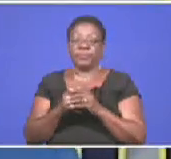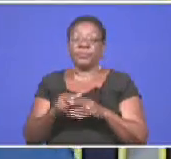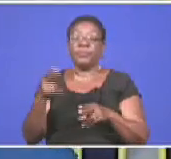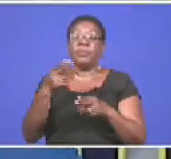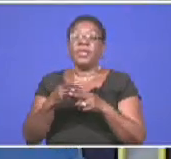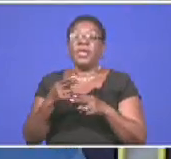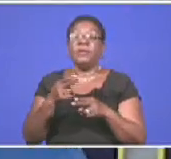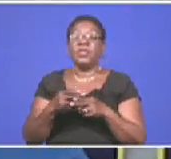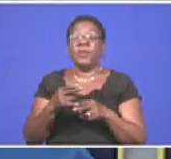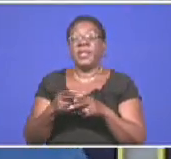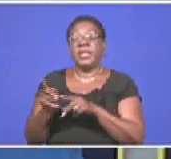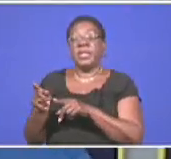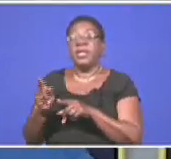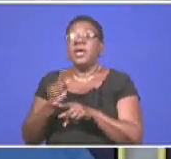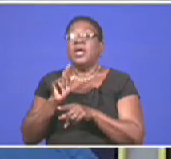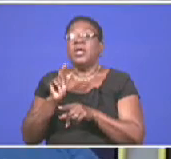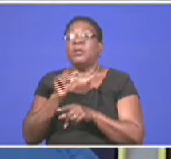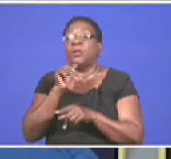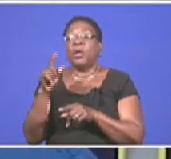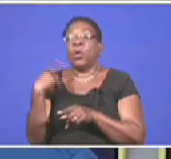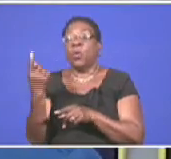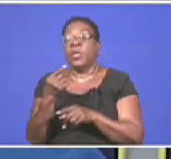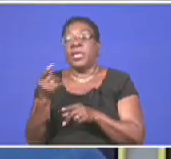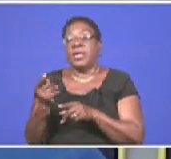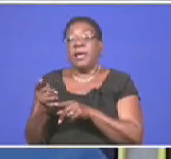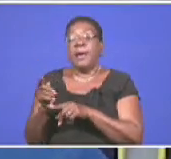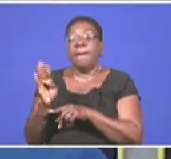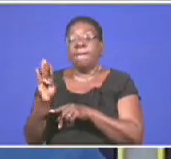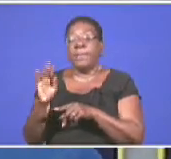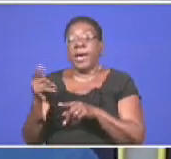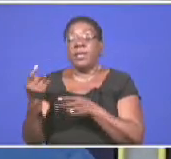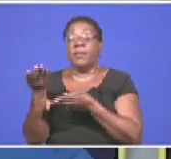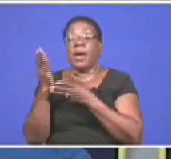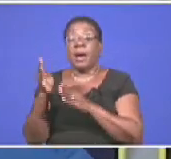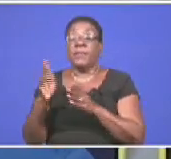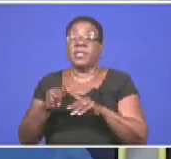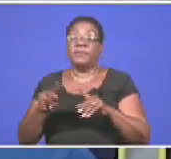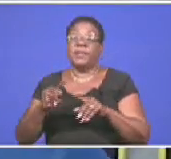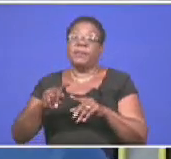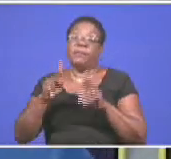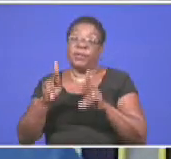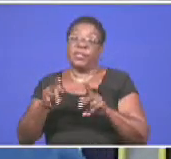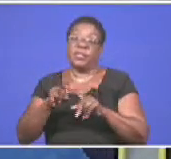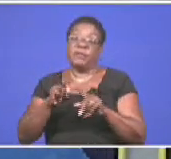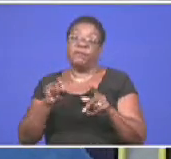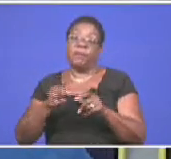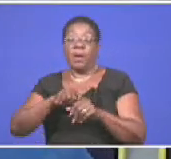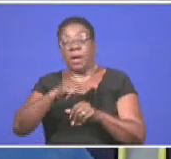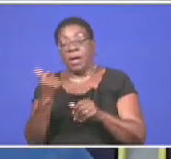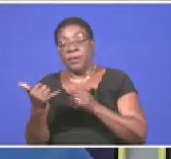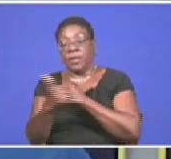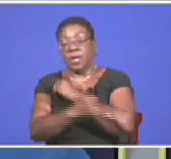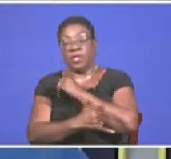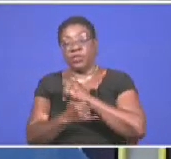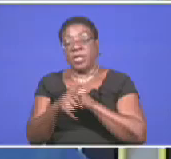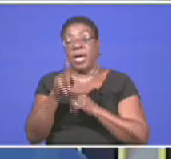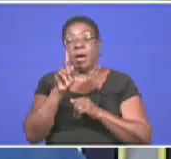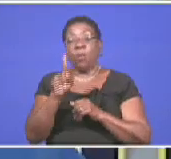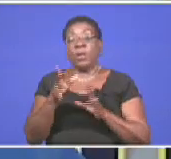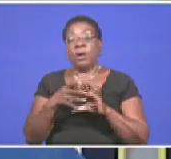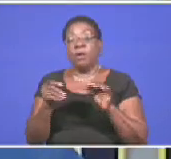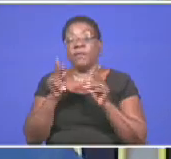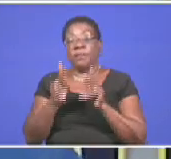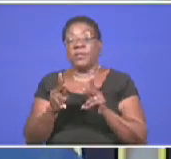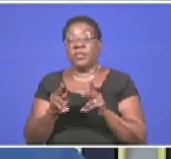by other countries. You know, I've been in this for some time now, and person feels as if, you know, I'm one of the persons who